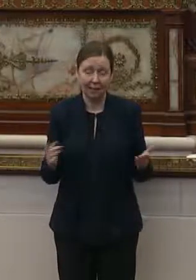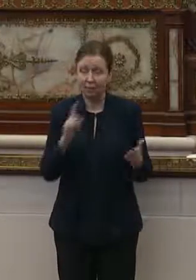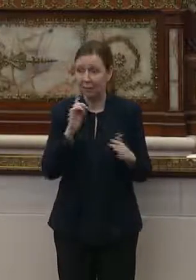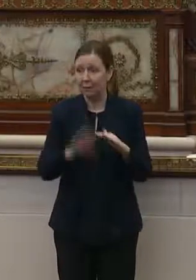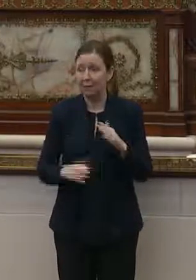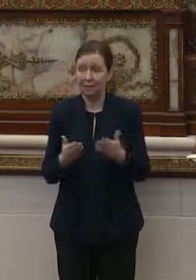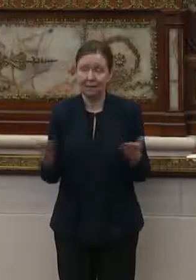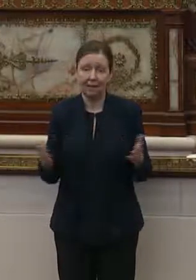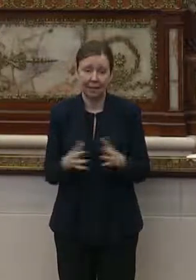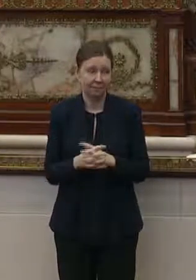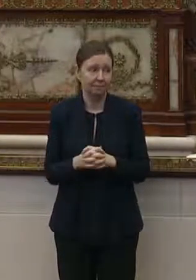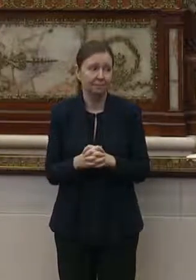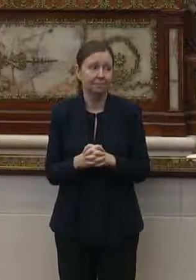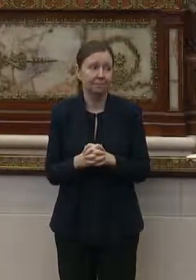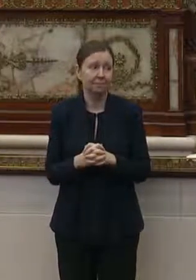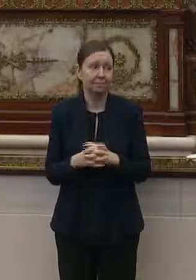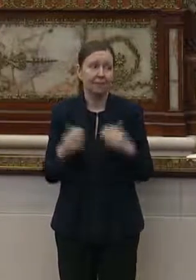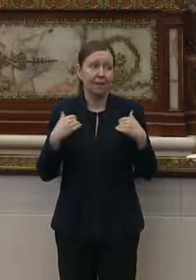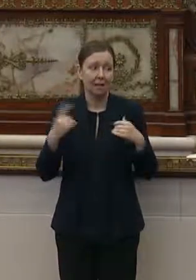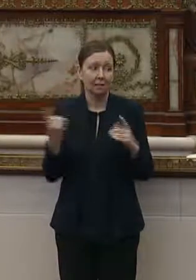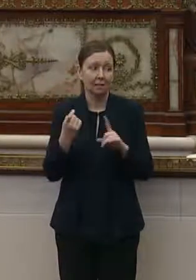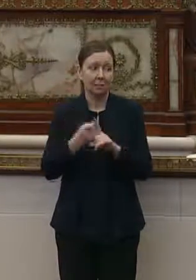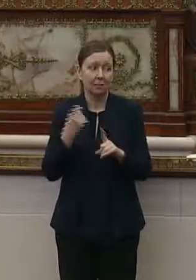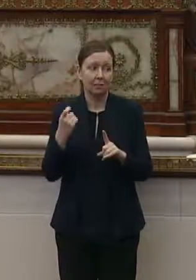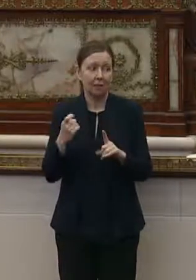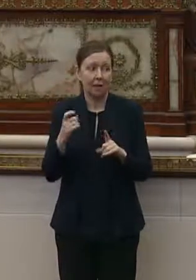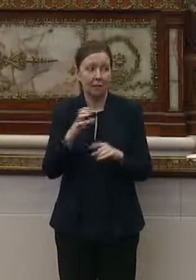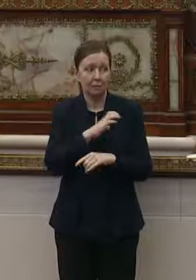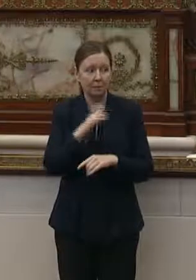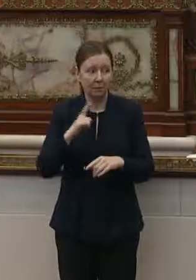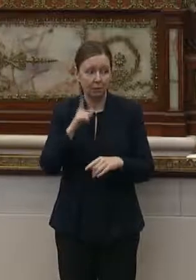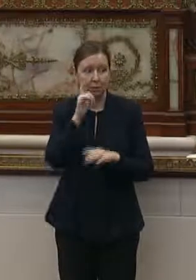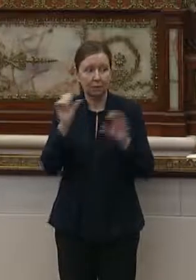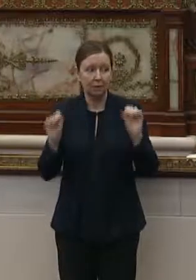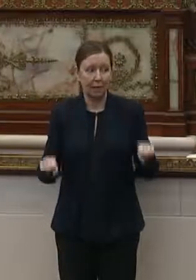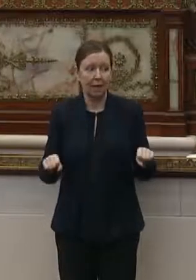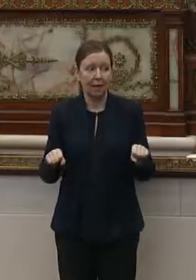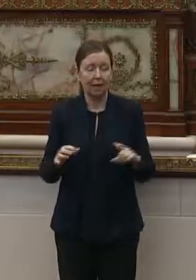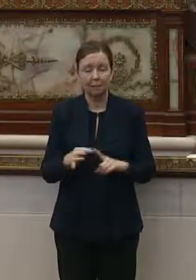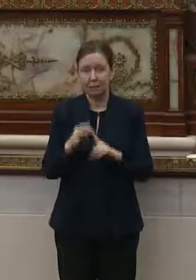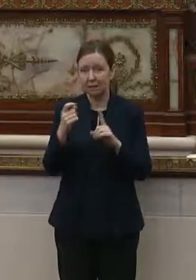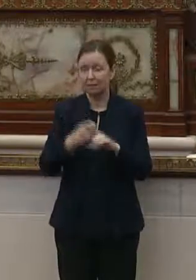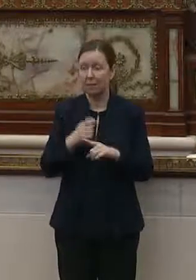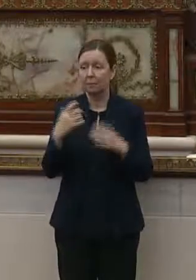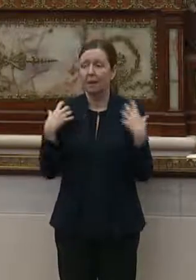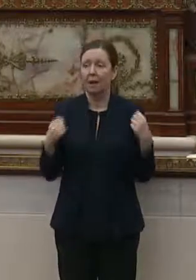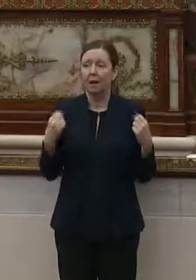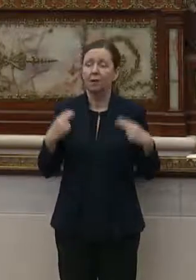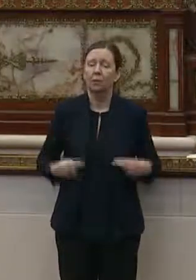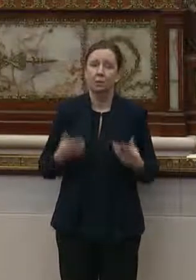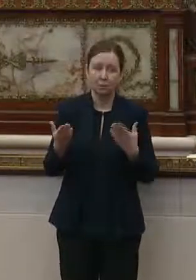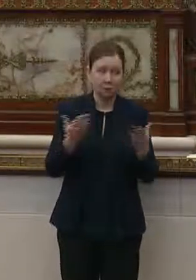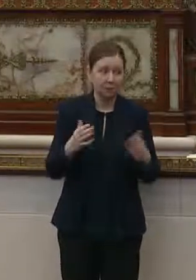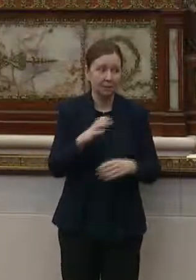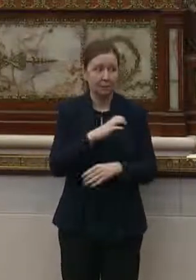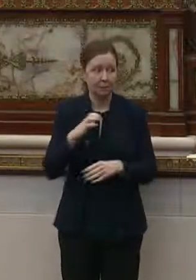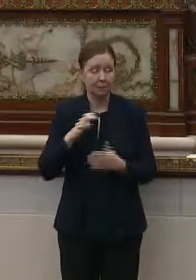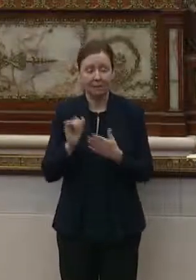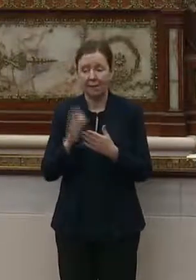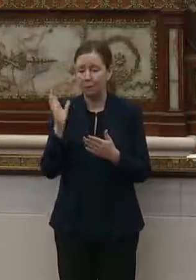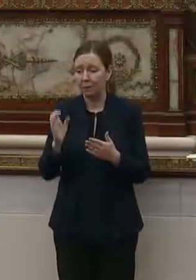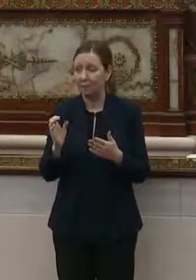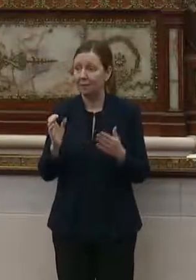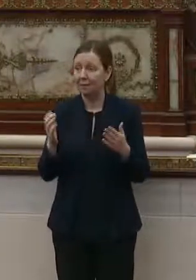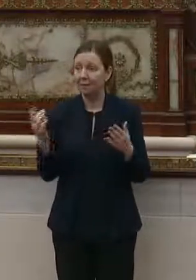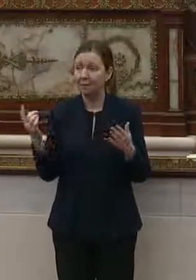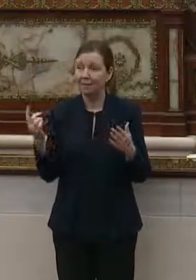a basic. Having someone from council who can, particularly from the Health and Human Services Committee, that will be able